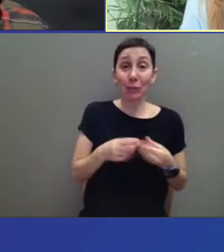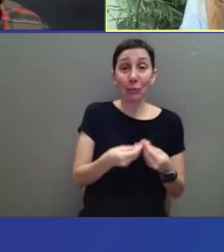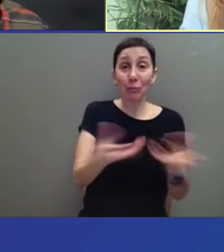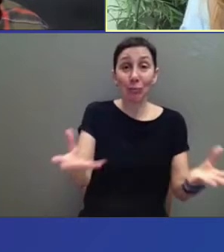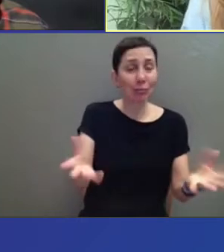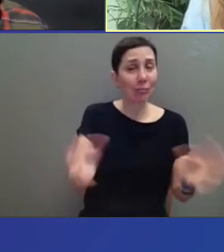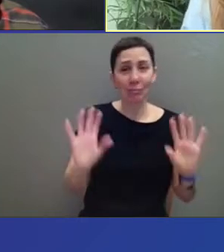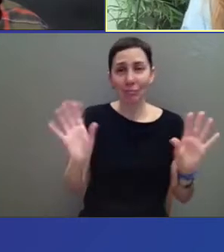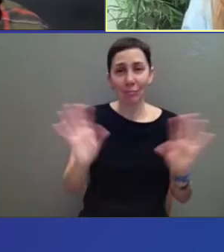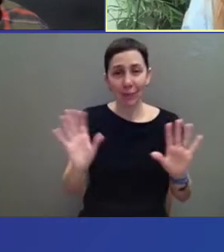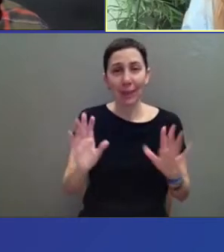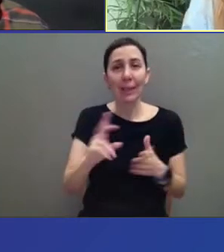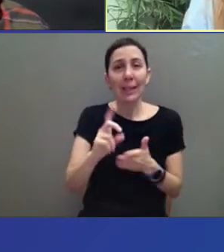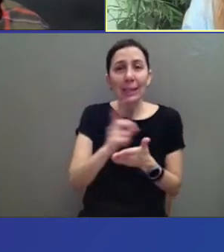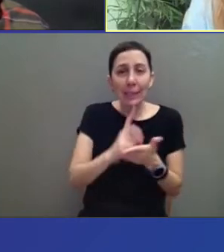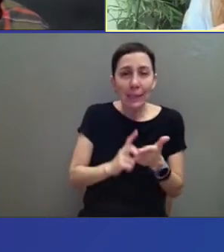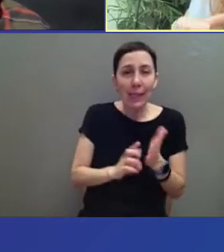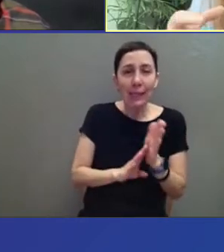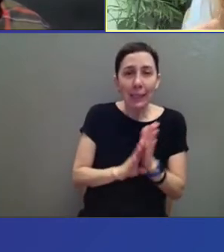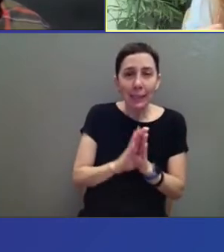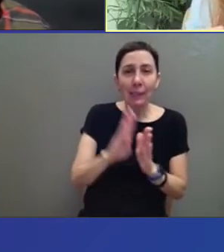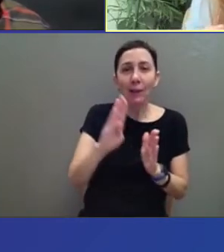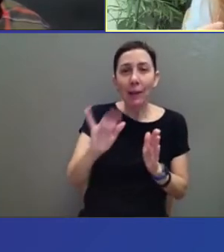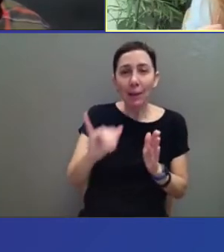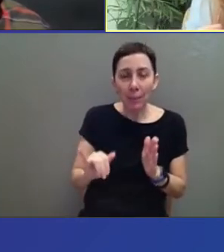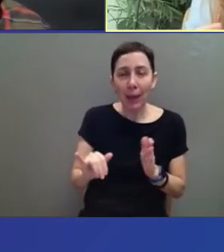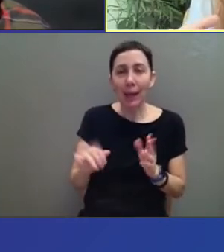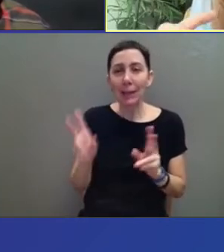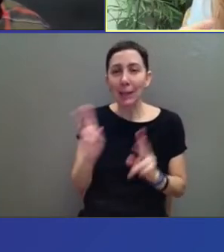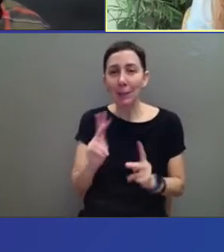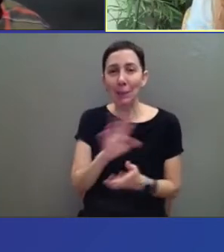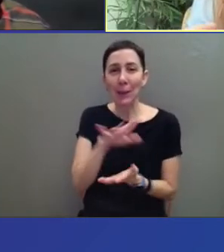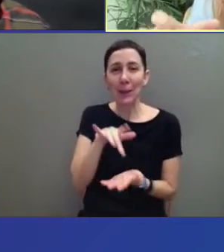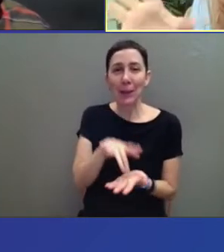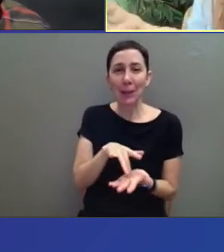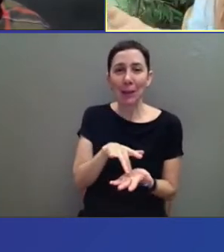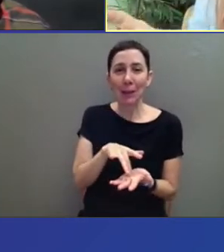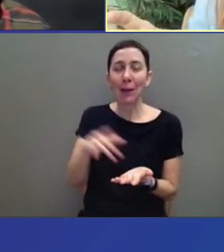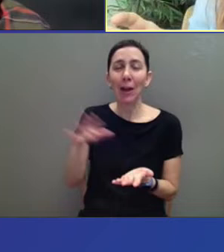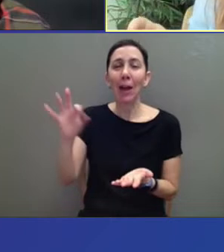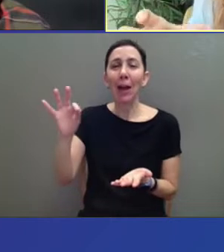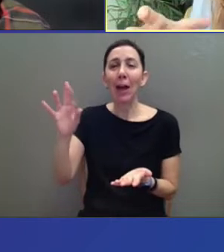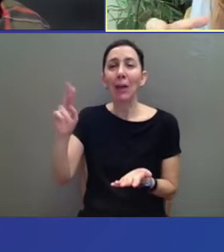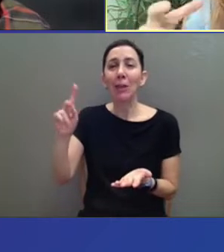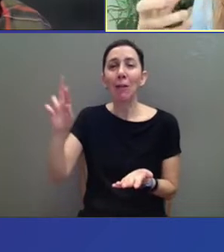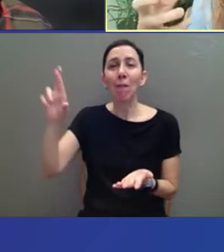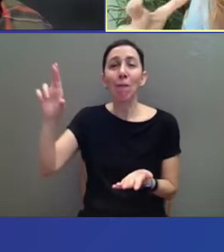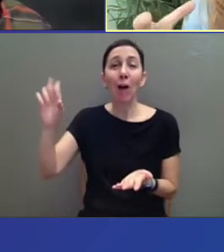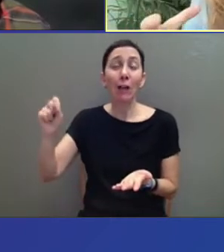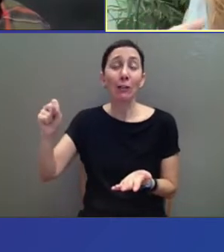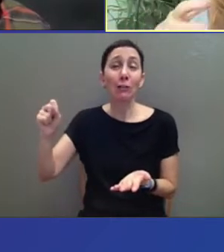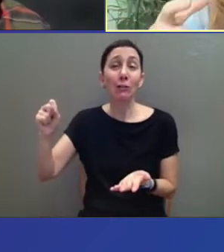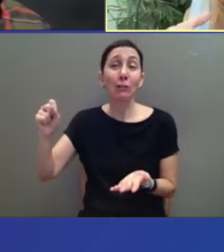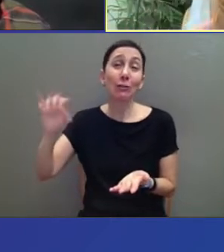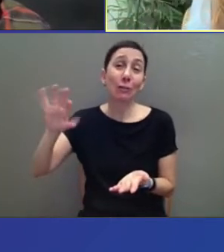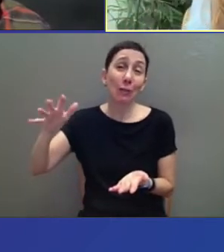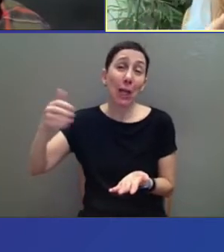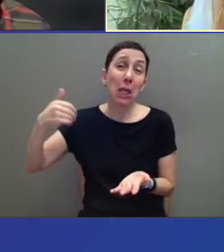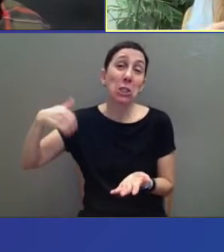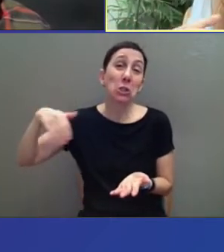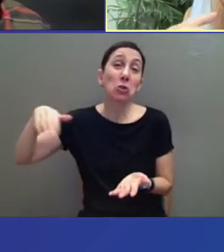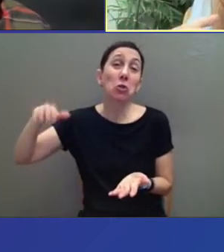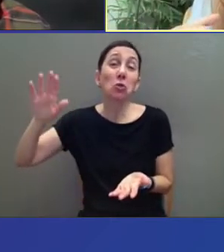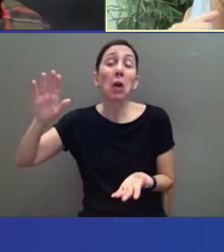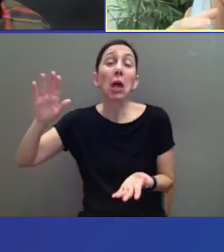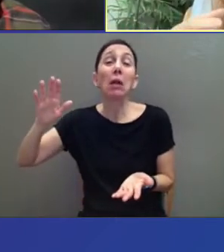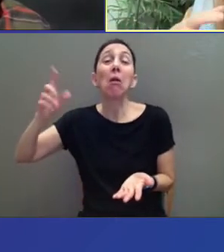was designed and developed by the intermediaries. And in a certain way, the funders surrendered, I hope that's not too dramatic a word to use, but surrendered to this